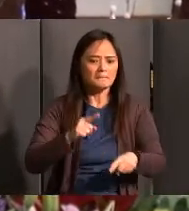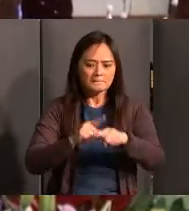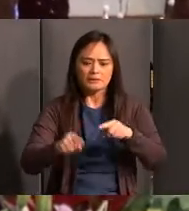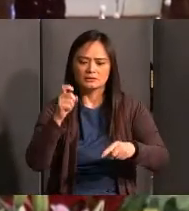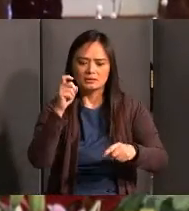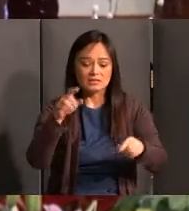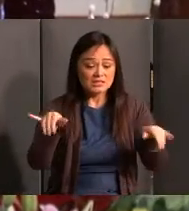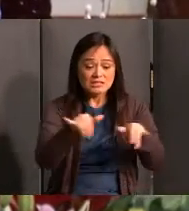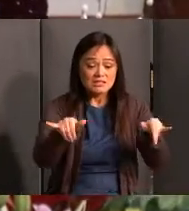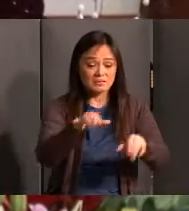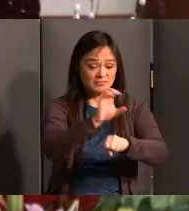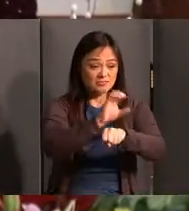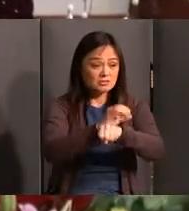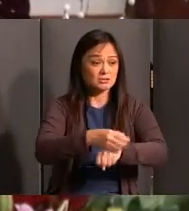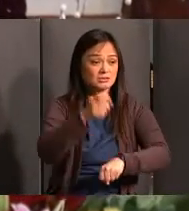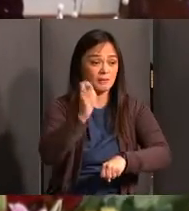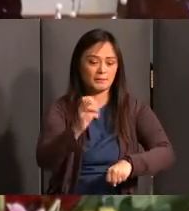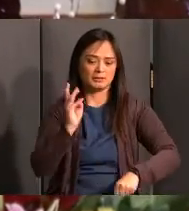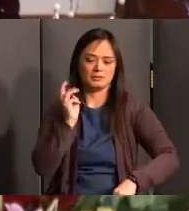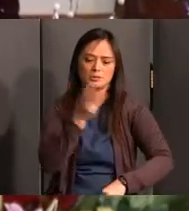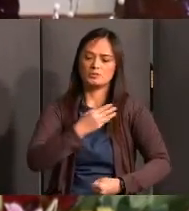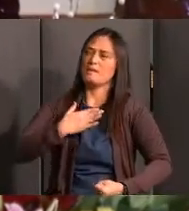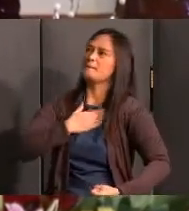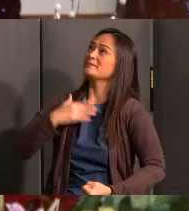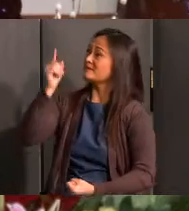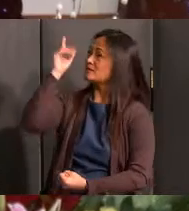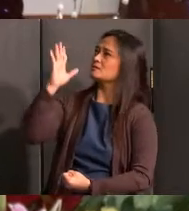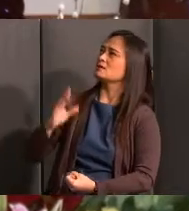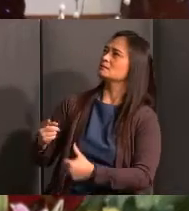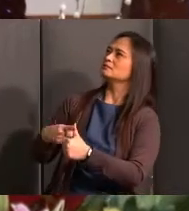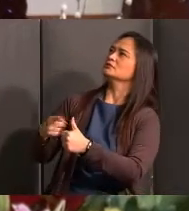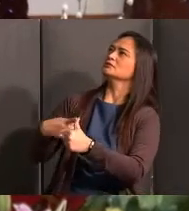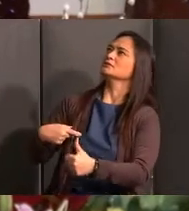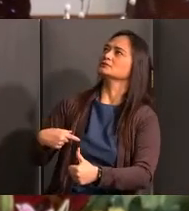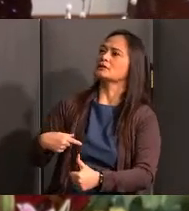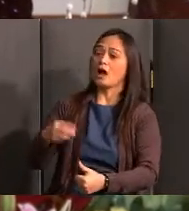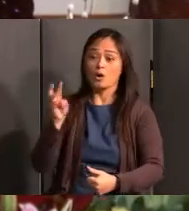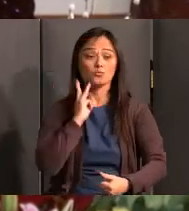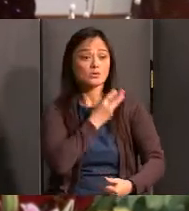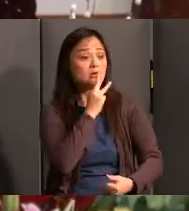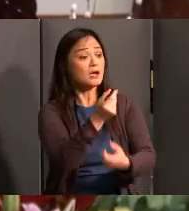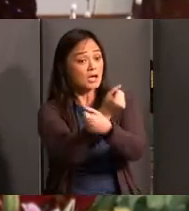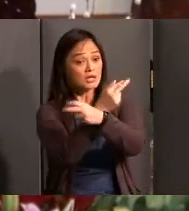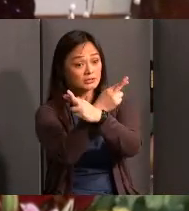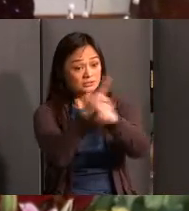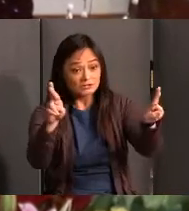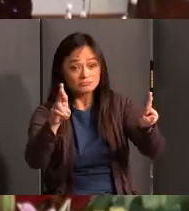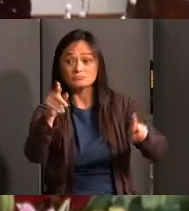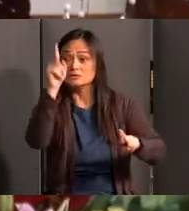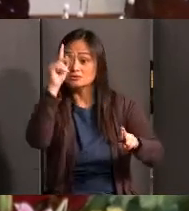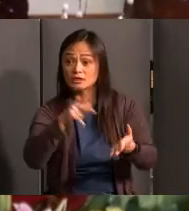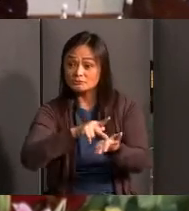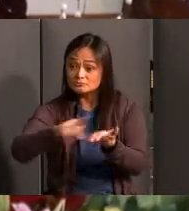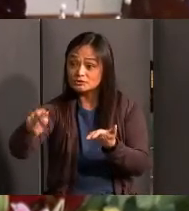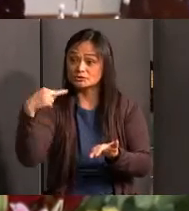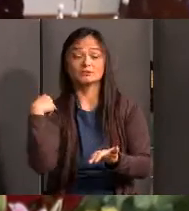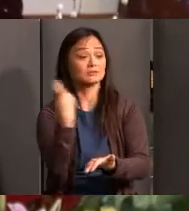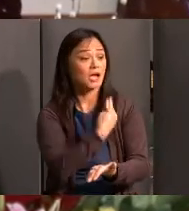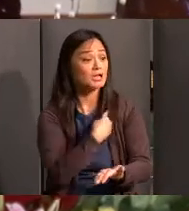God. We have been redeemed. And we have been redeemed, binili tayo from